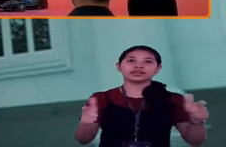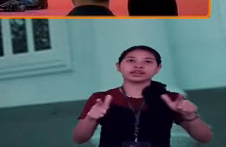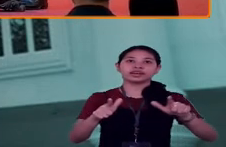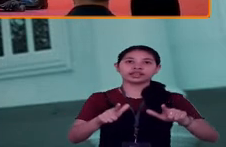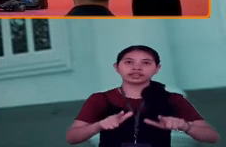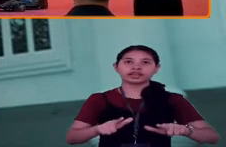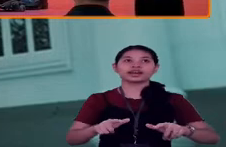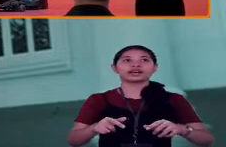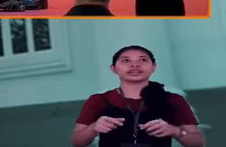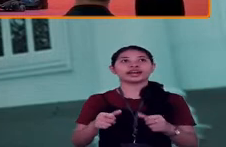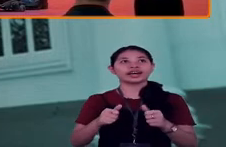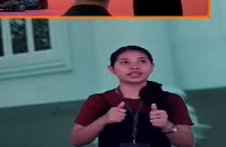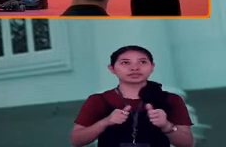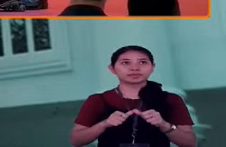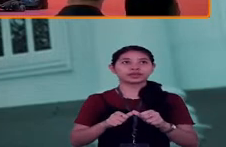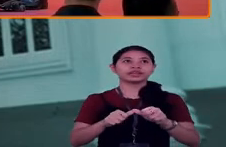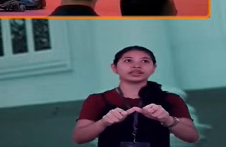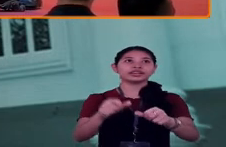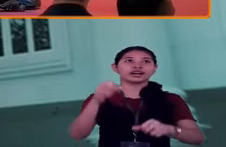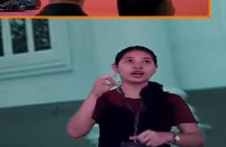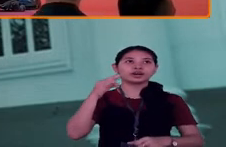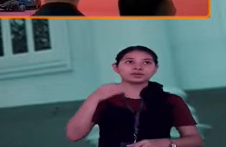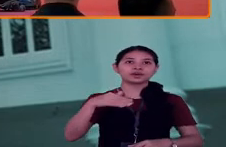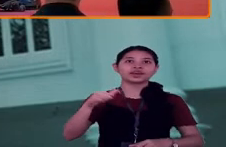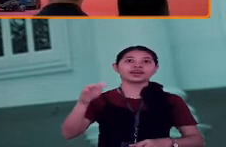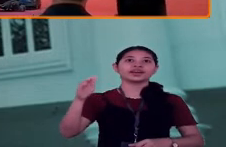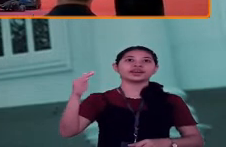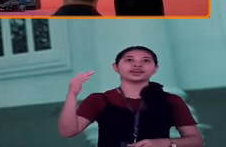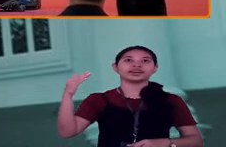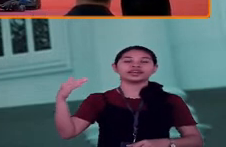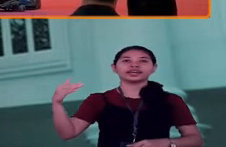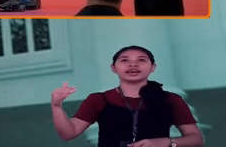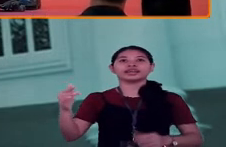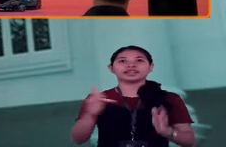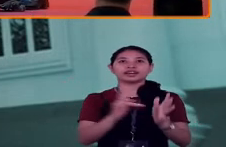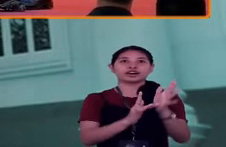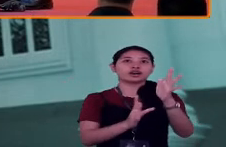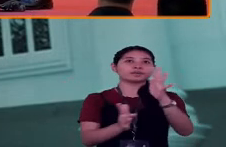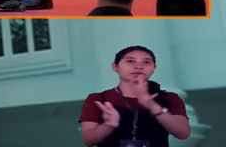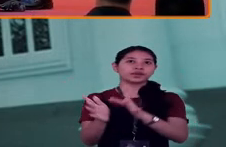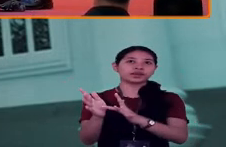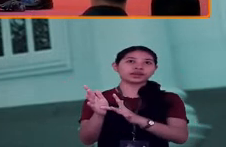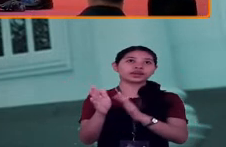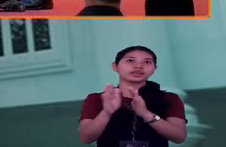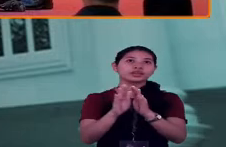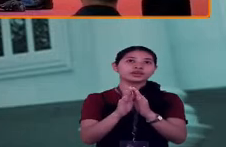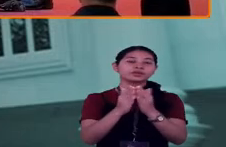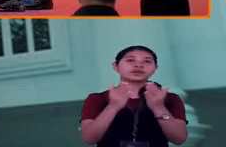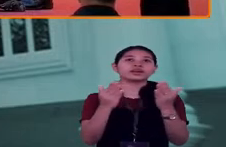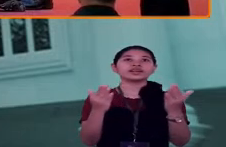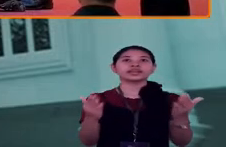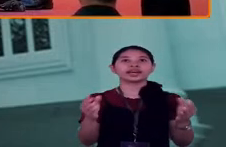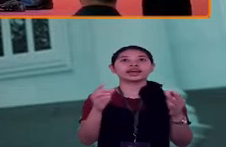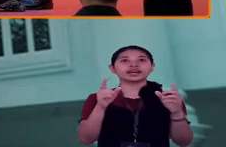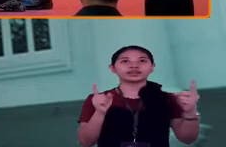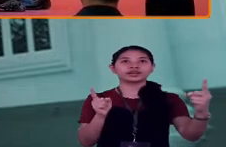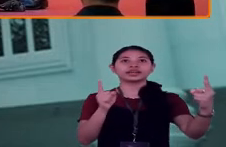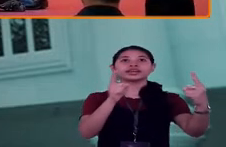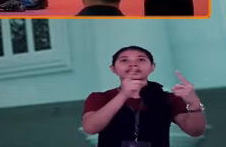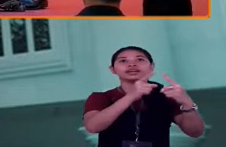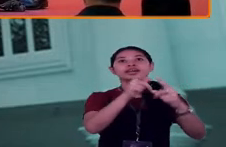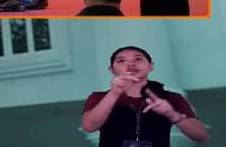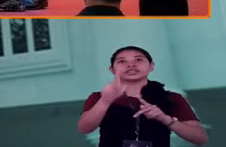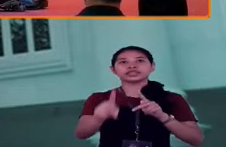whosoever, then let us speed away. The printed word